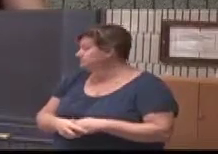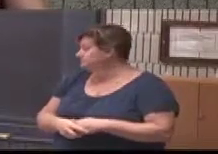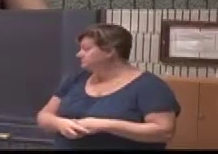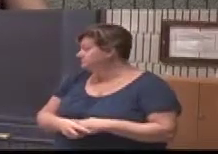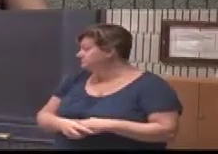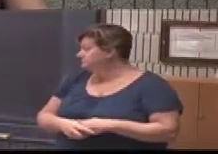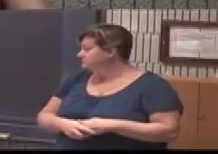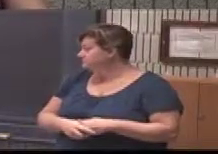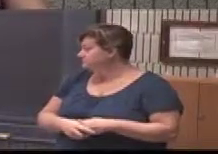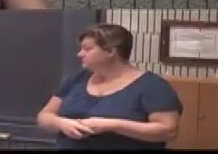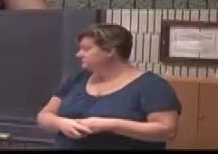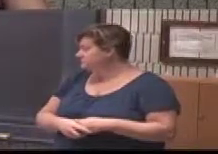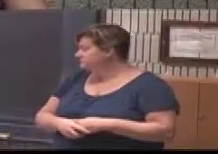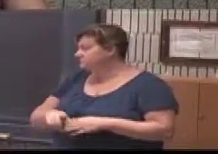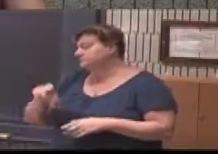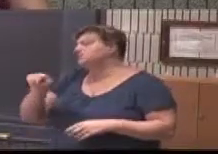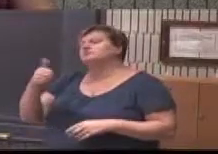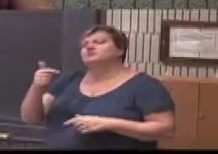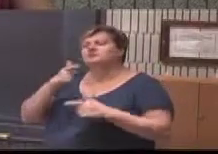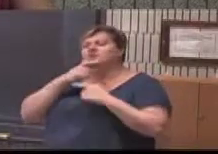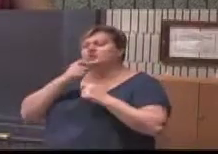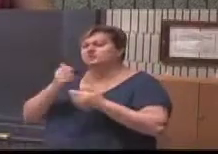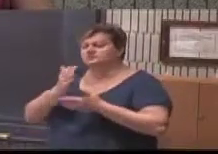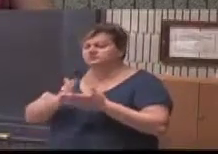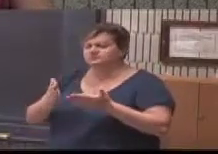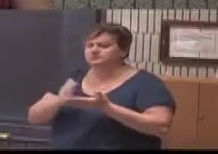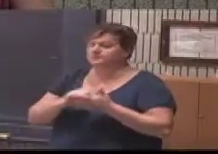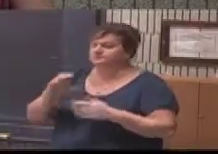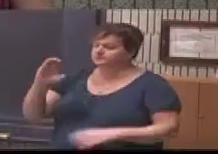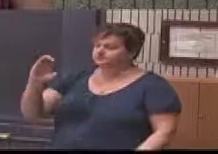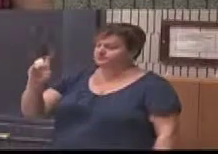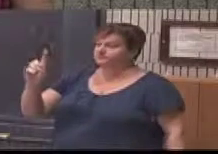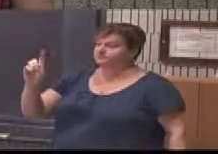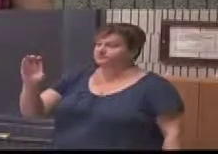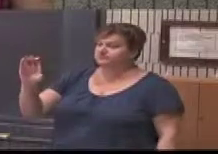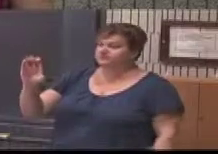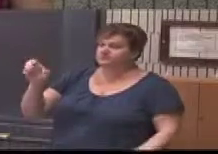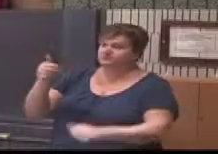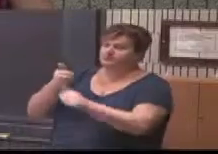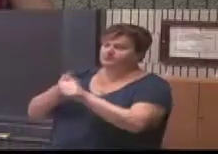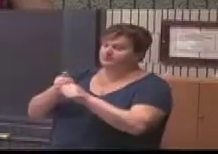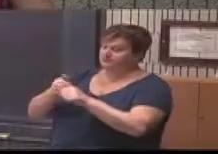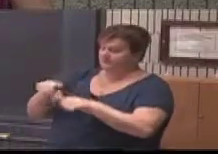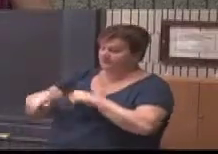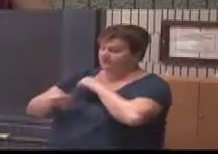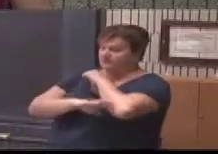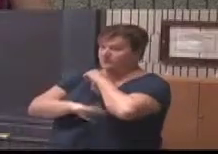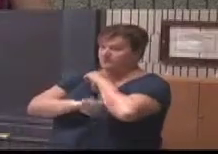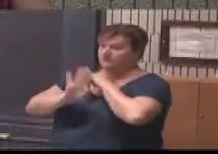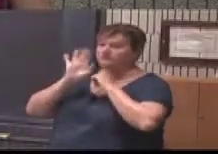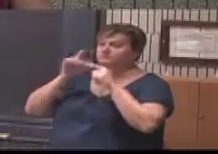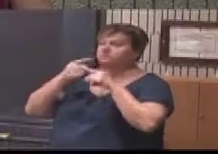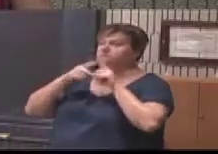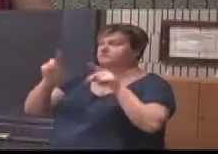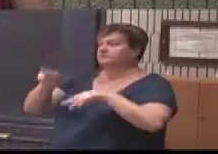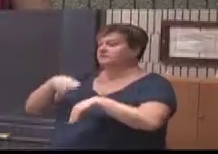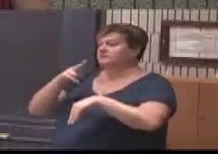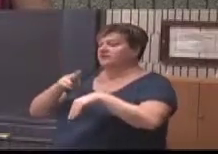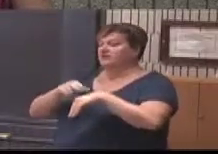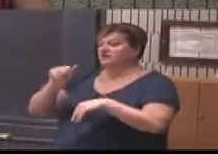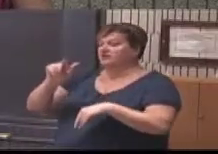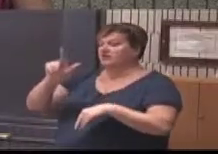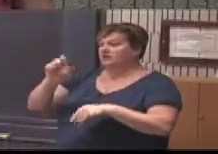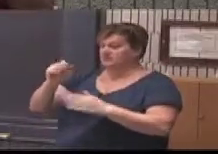Another interesting aspect is that the CDC is debuting this fall a national ALS